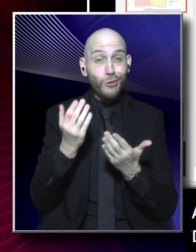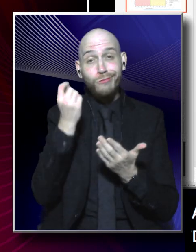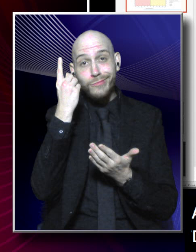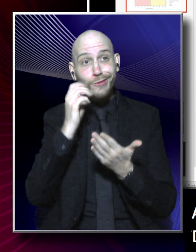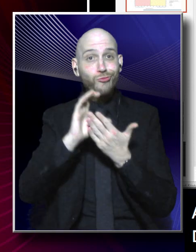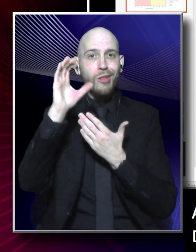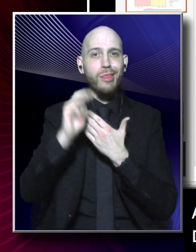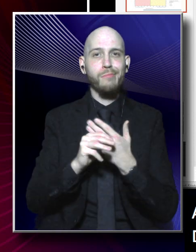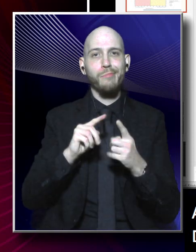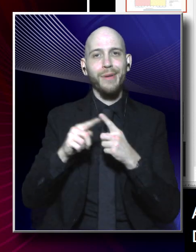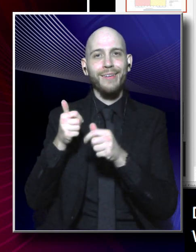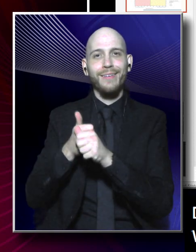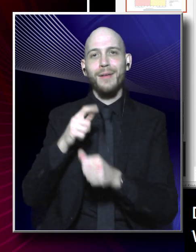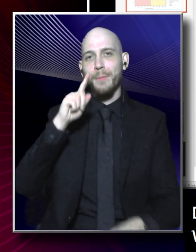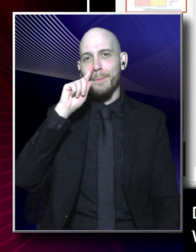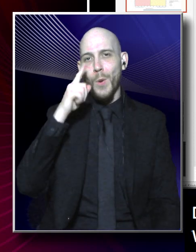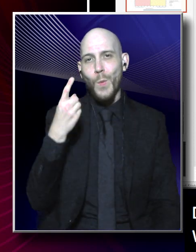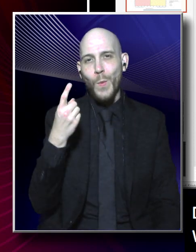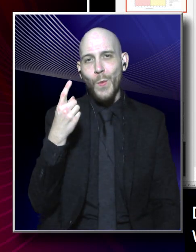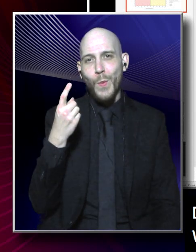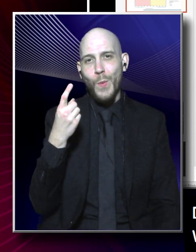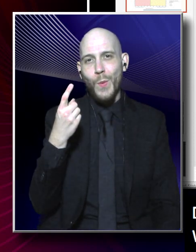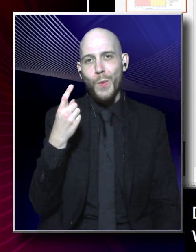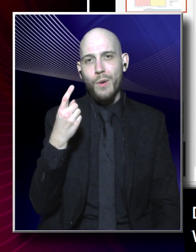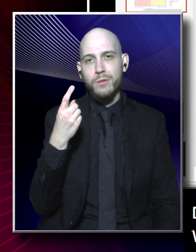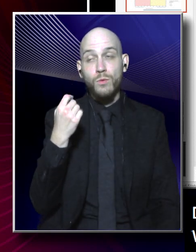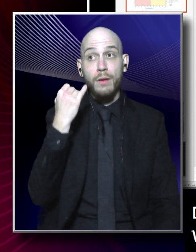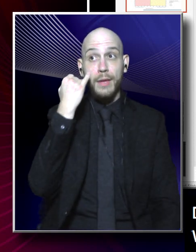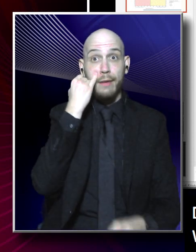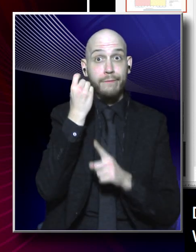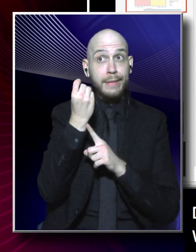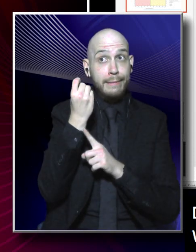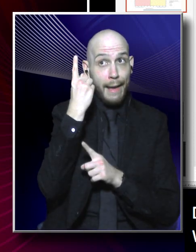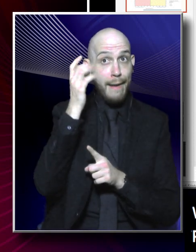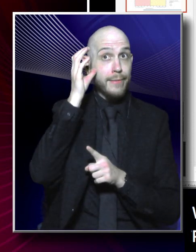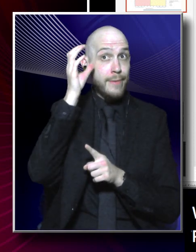it, but how are we really stretching them to continue to grow?